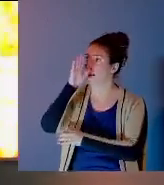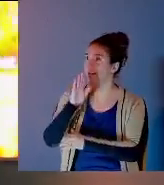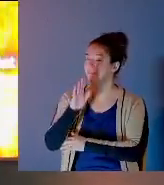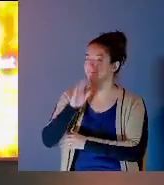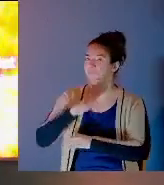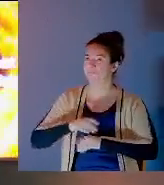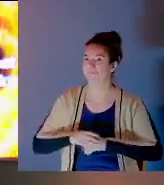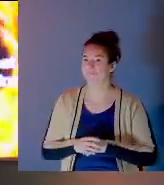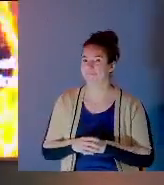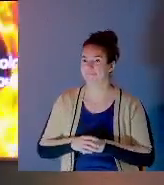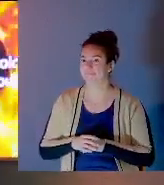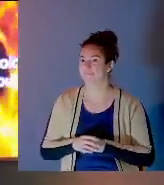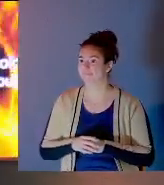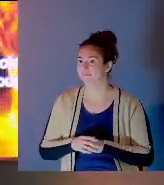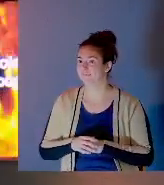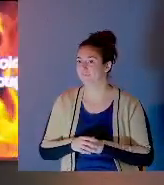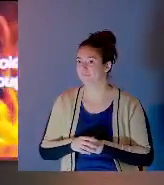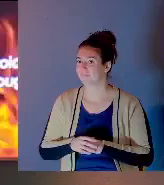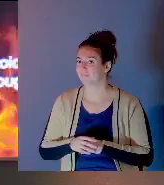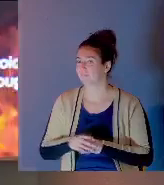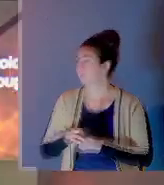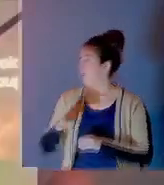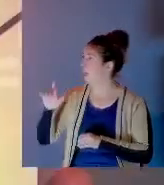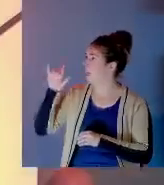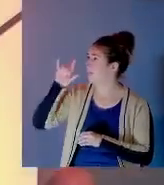I love your voice.